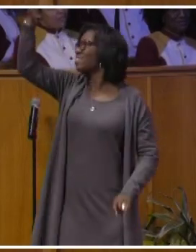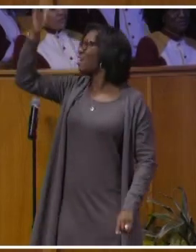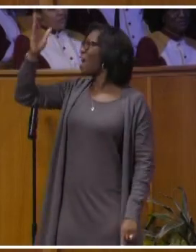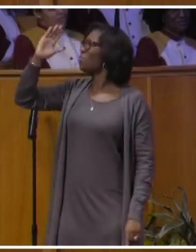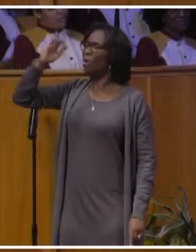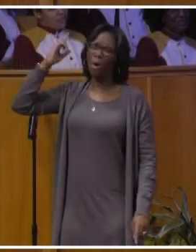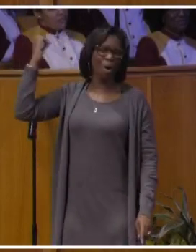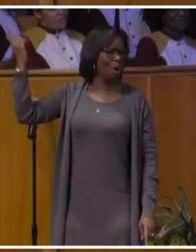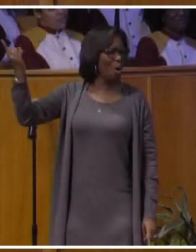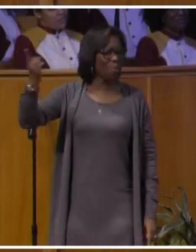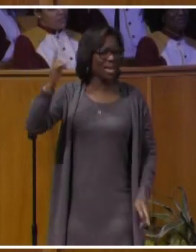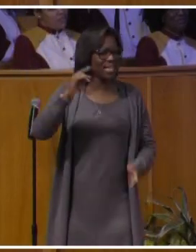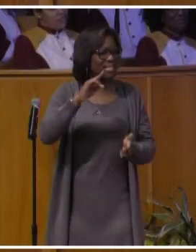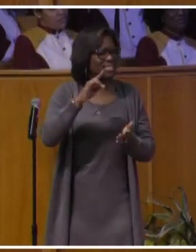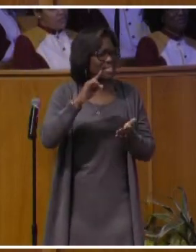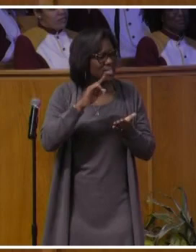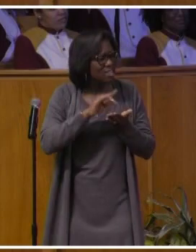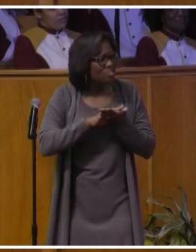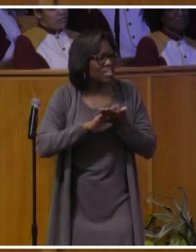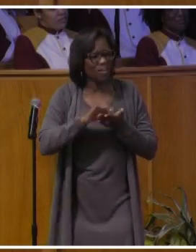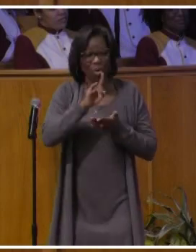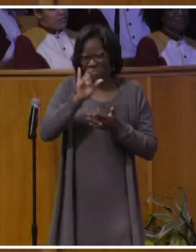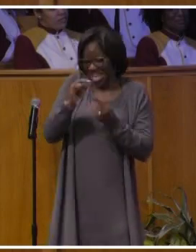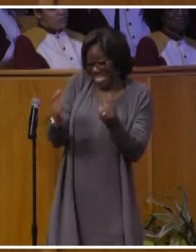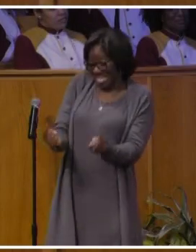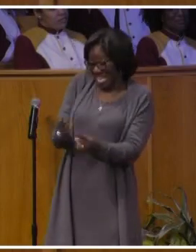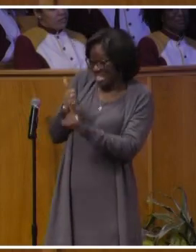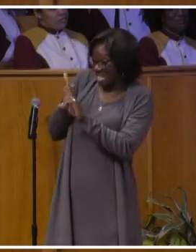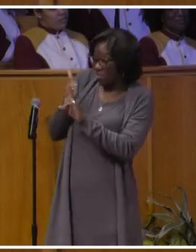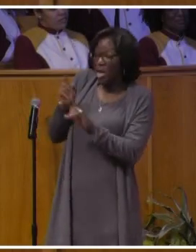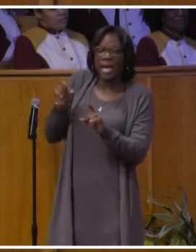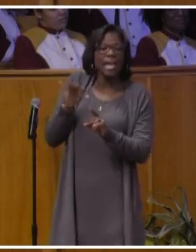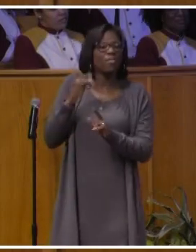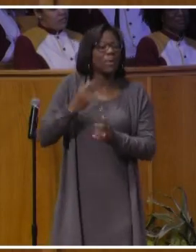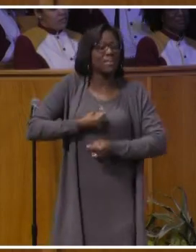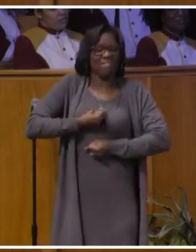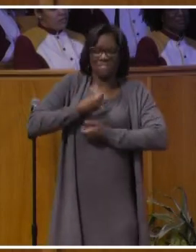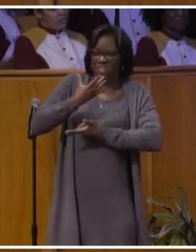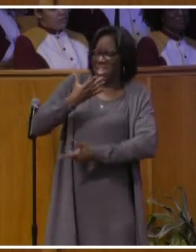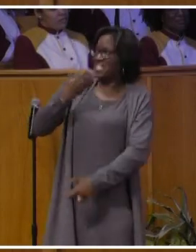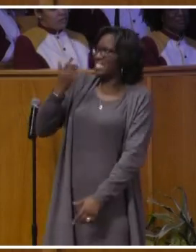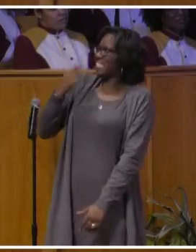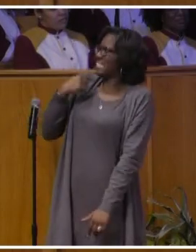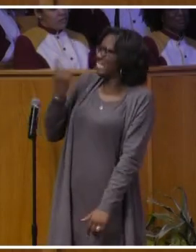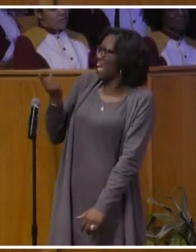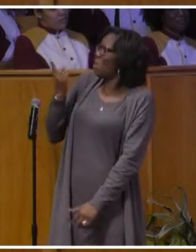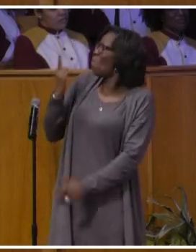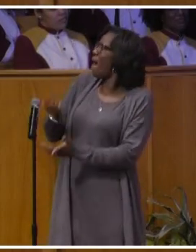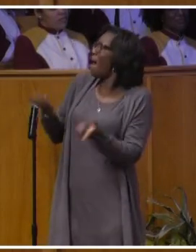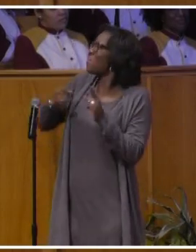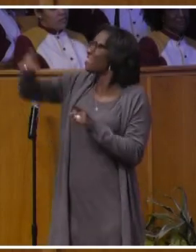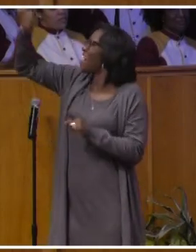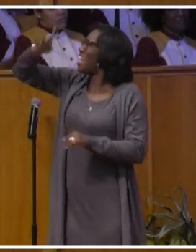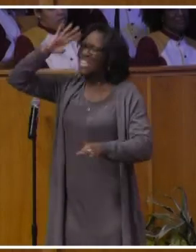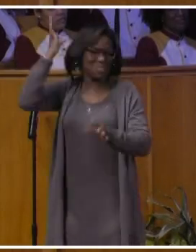always forgive you of the sin. If we confess our sin, God is faithful and just and will forgive